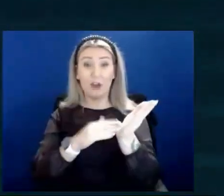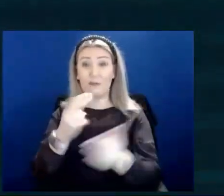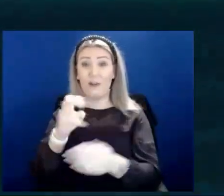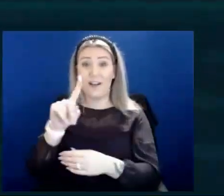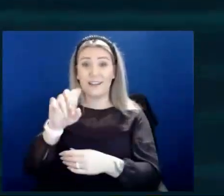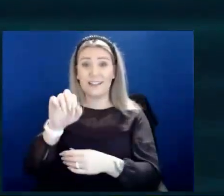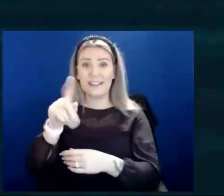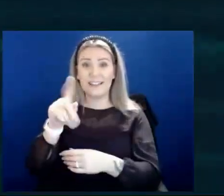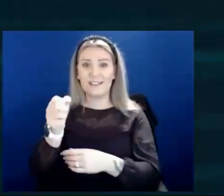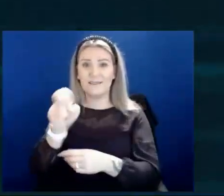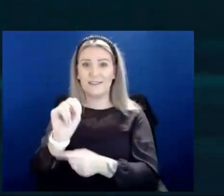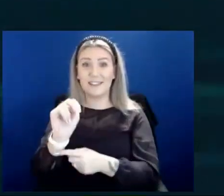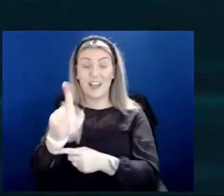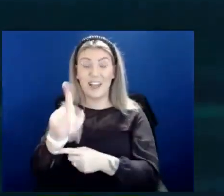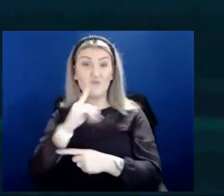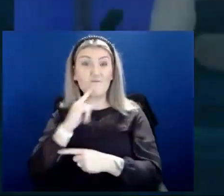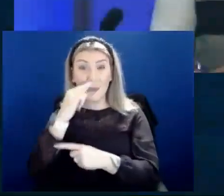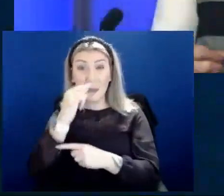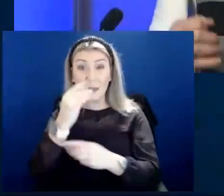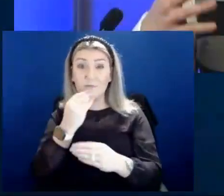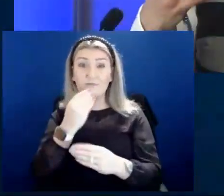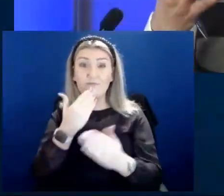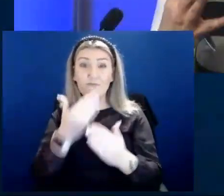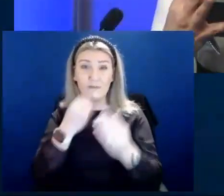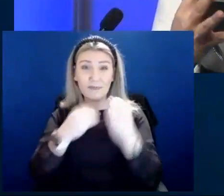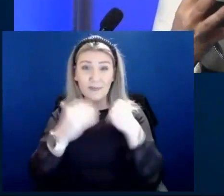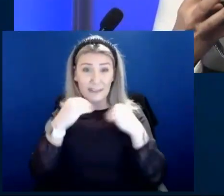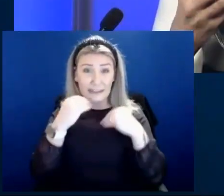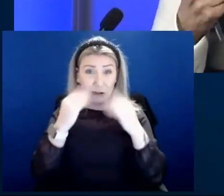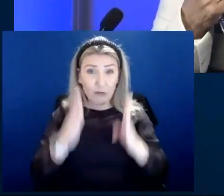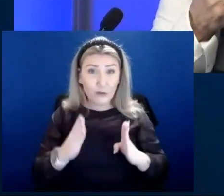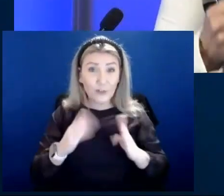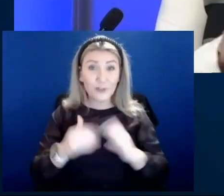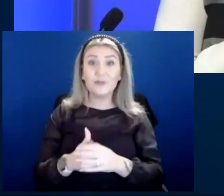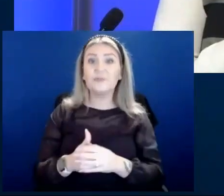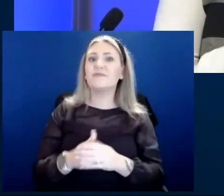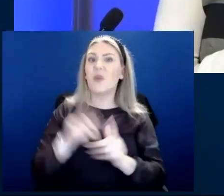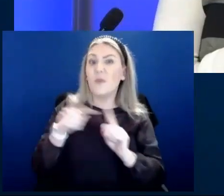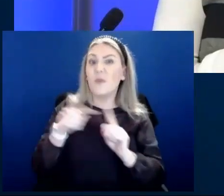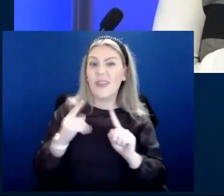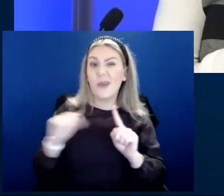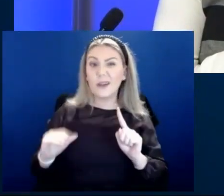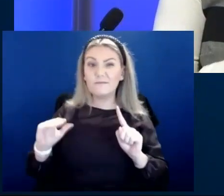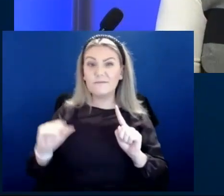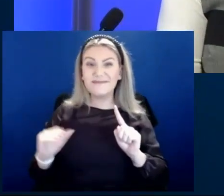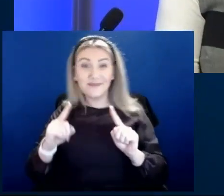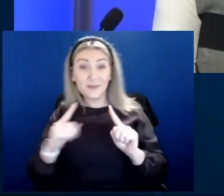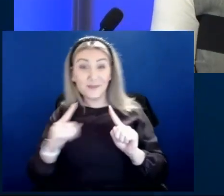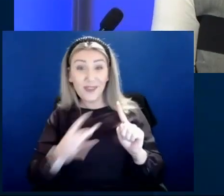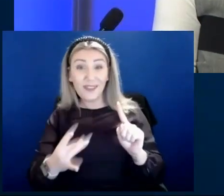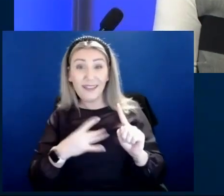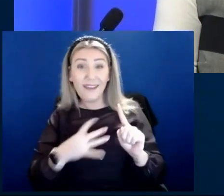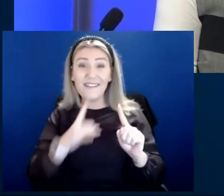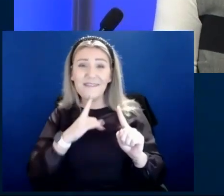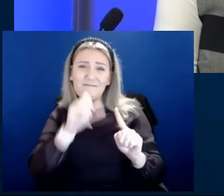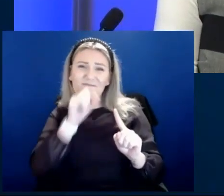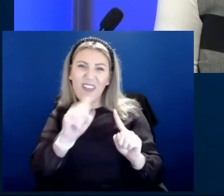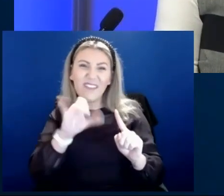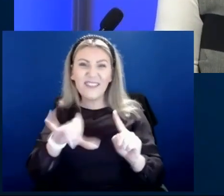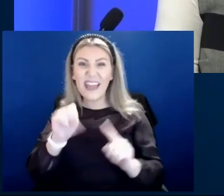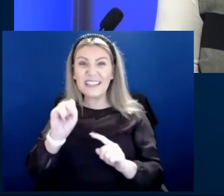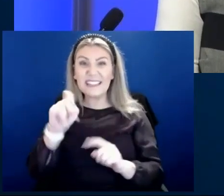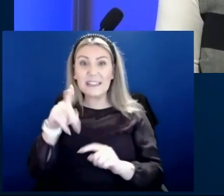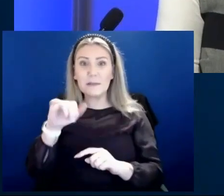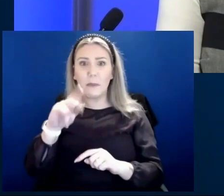kids good eaters? Do you have to, like, when they were little, was it really. like, don't you just love that spinach? No, they